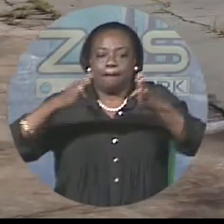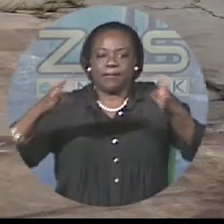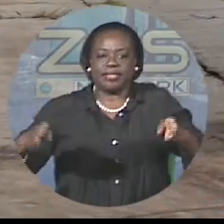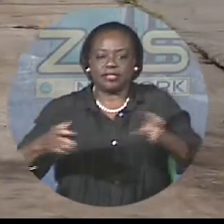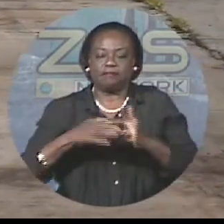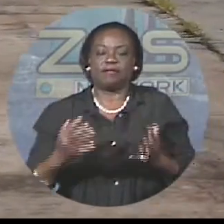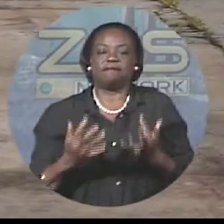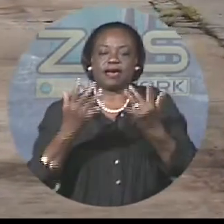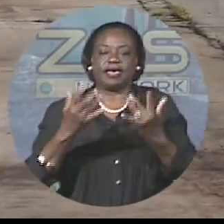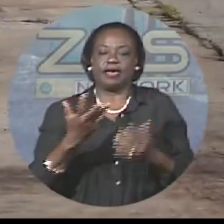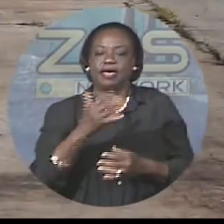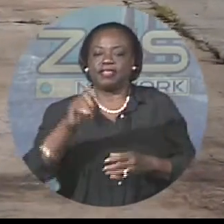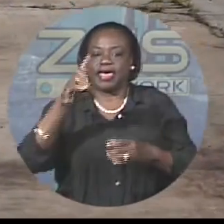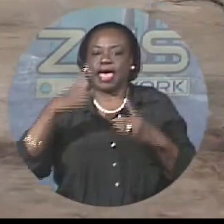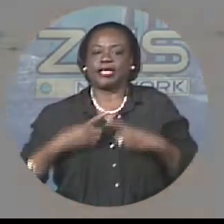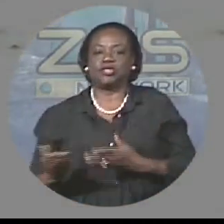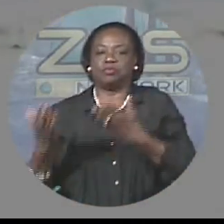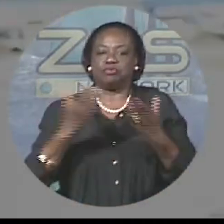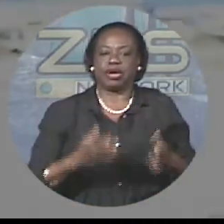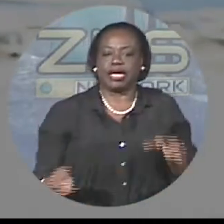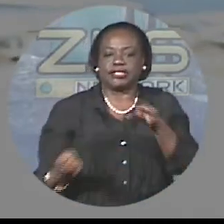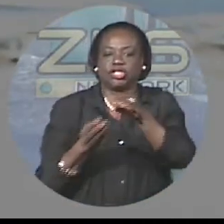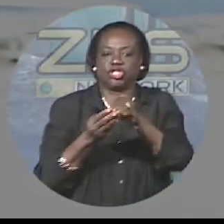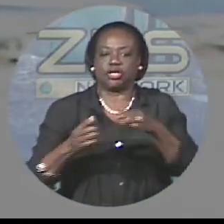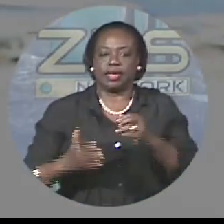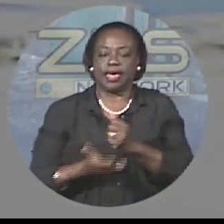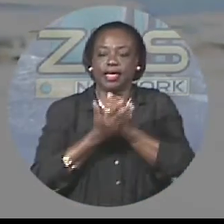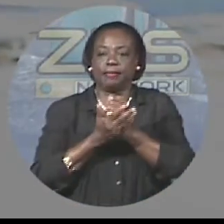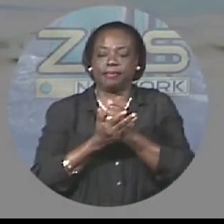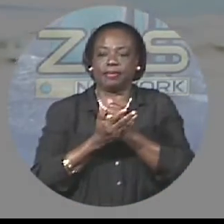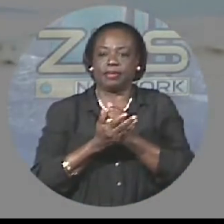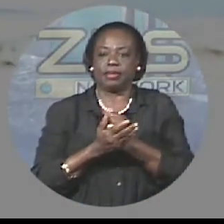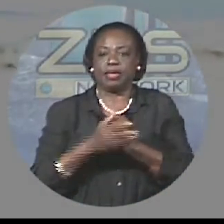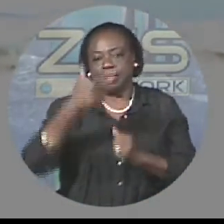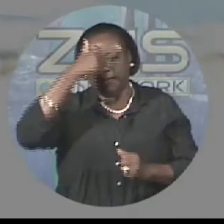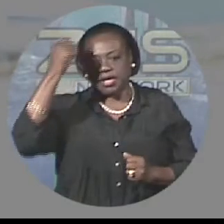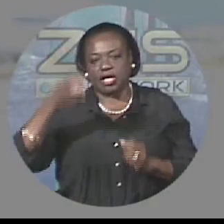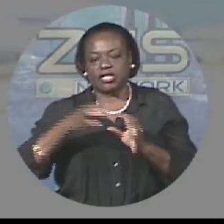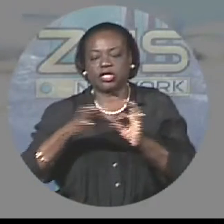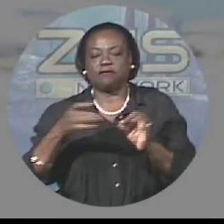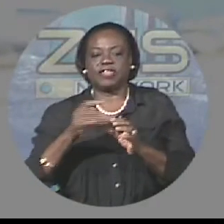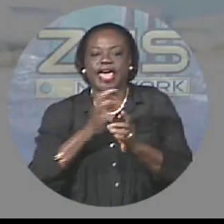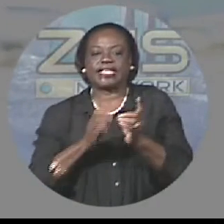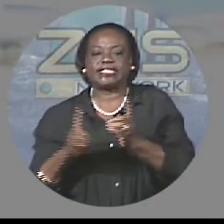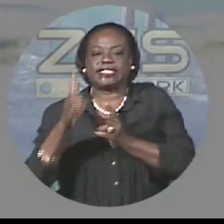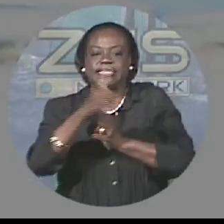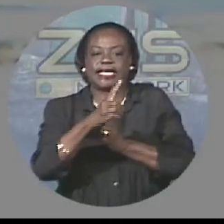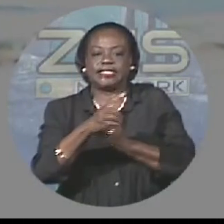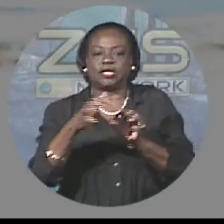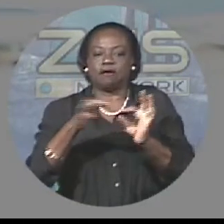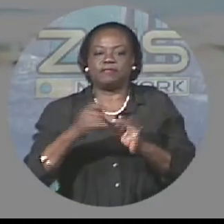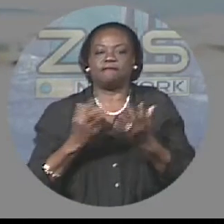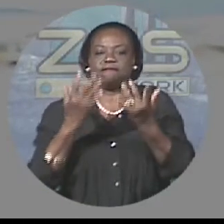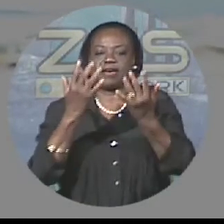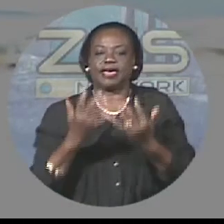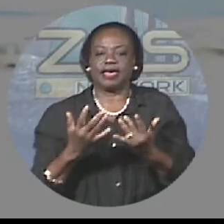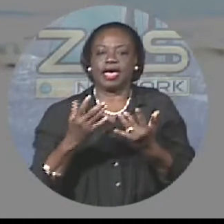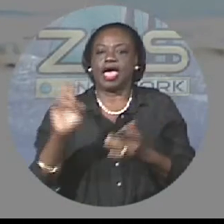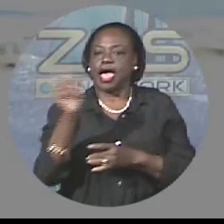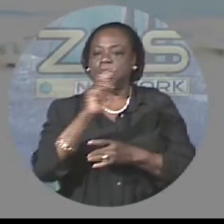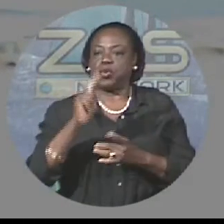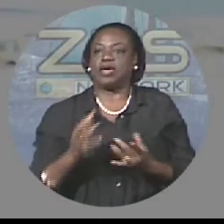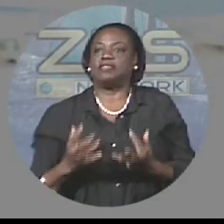had to bring in additional help. Because of the extent of the fire and where the fire has now